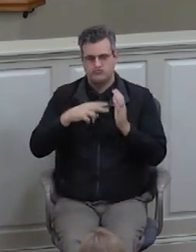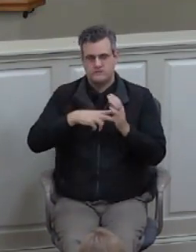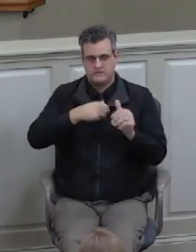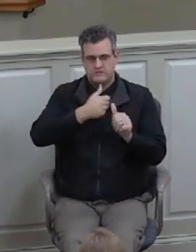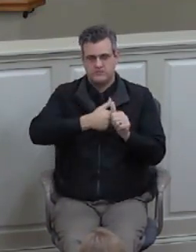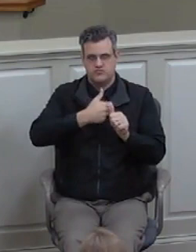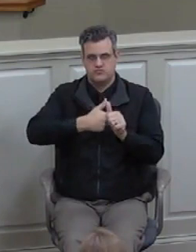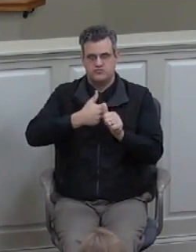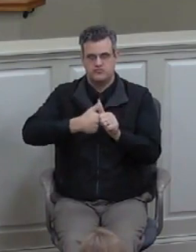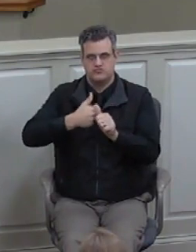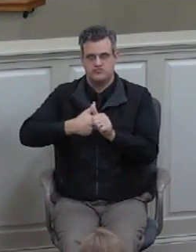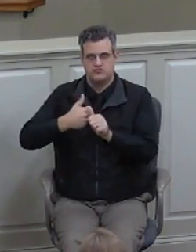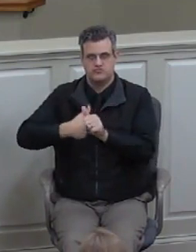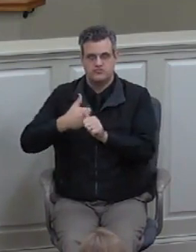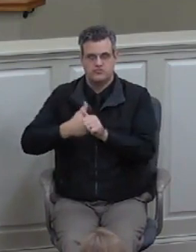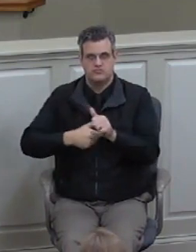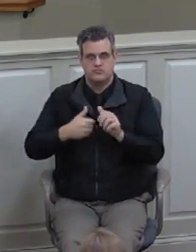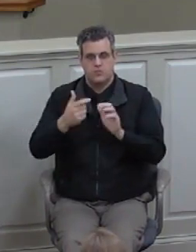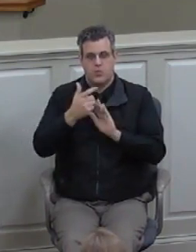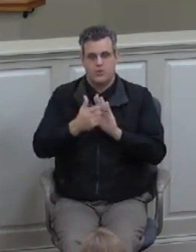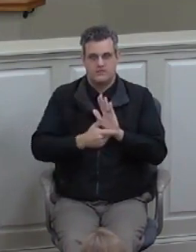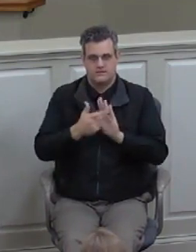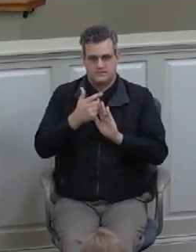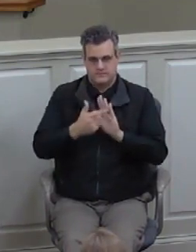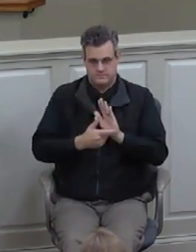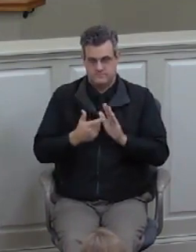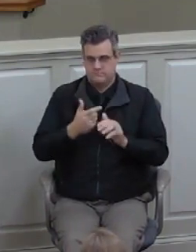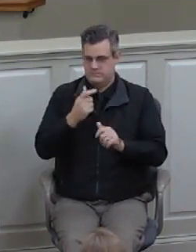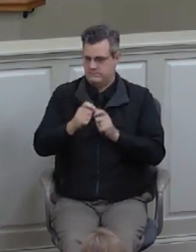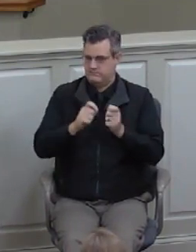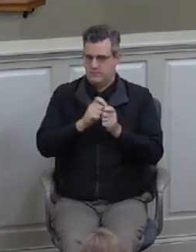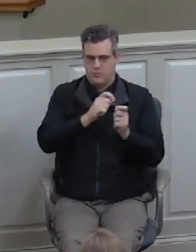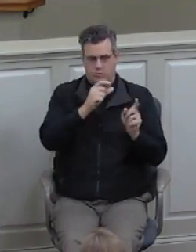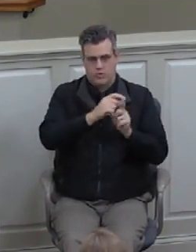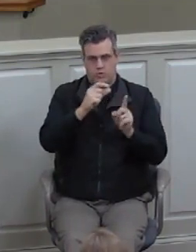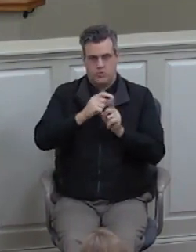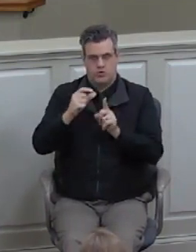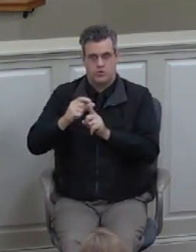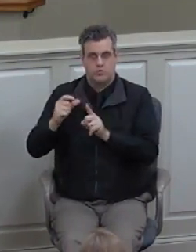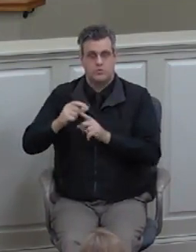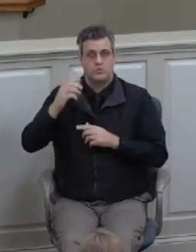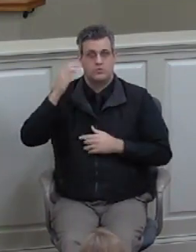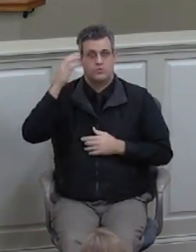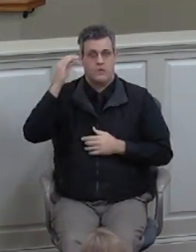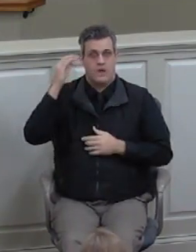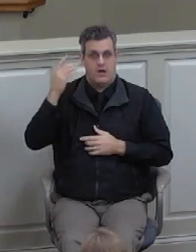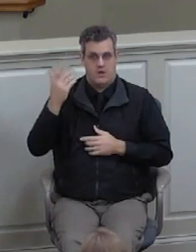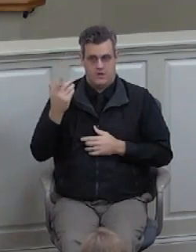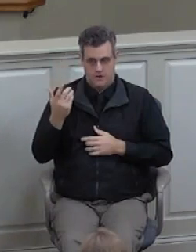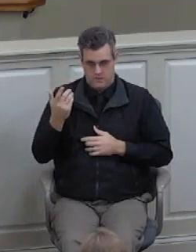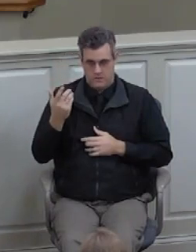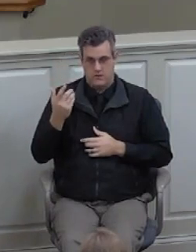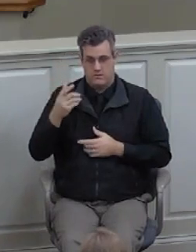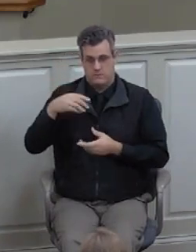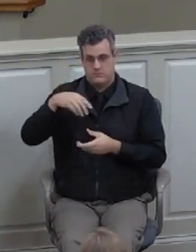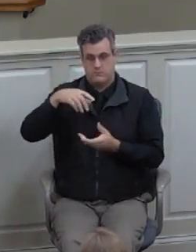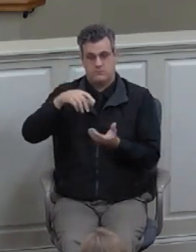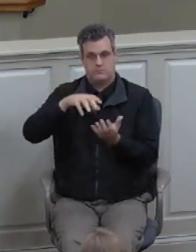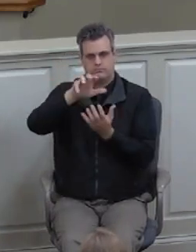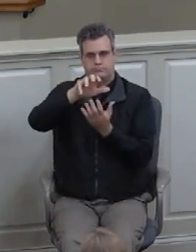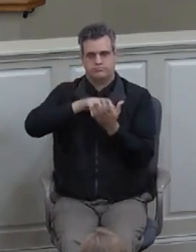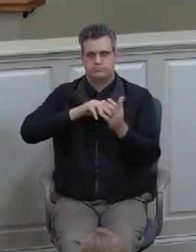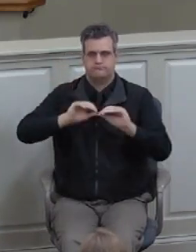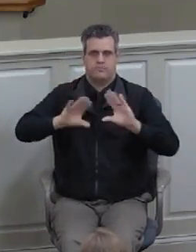these ordinances verbatim so that the content is